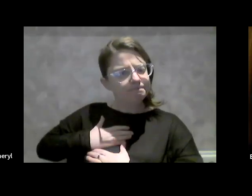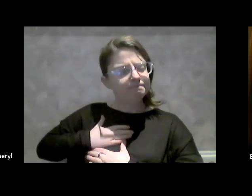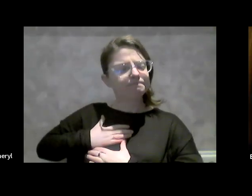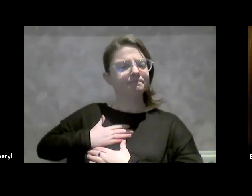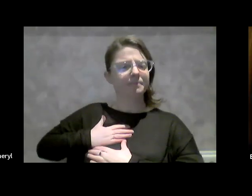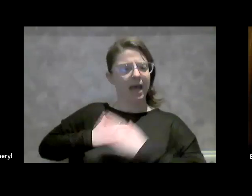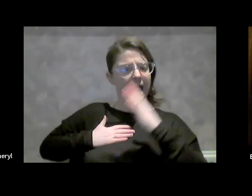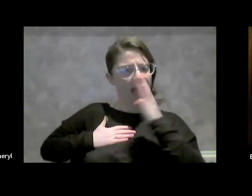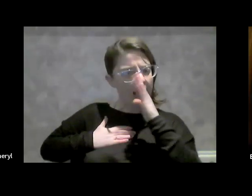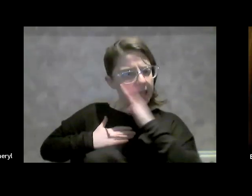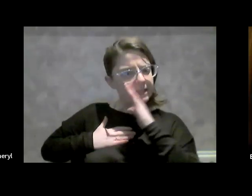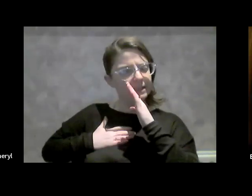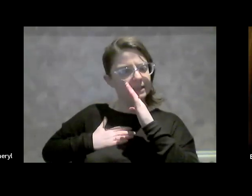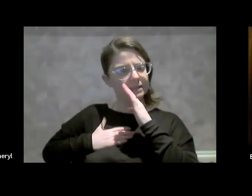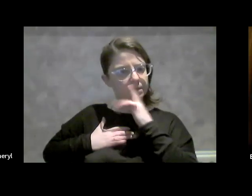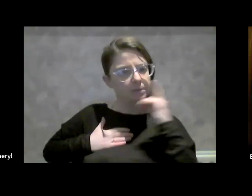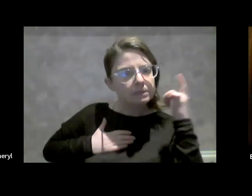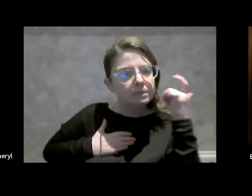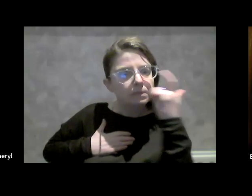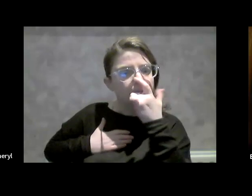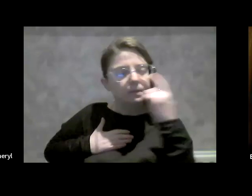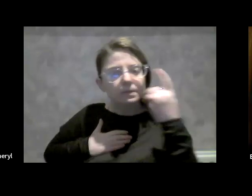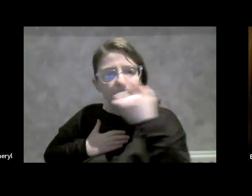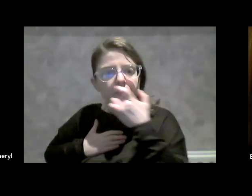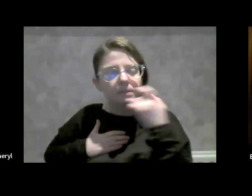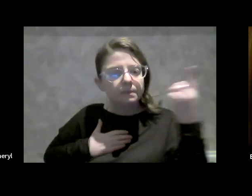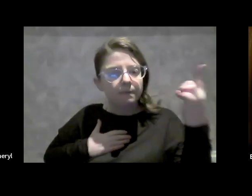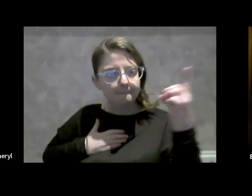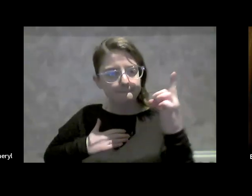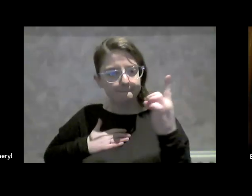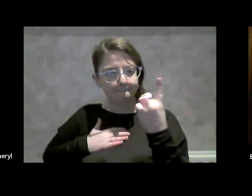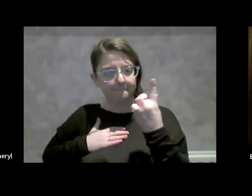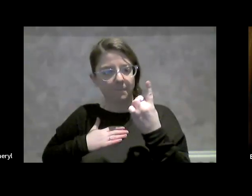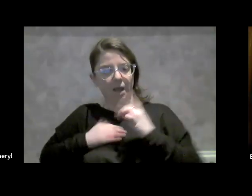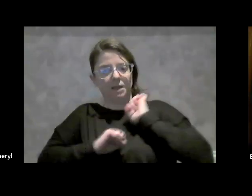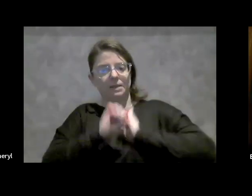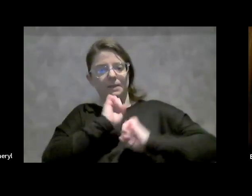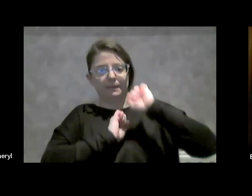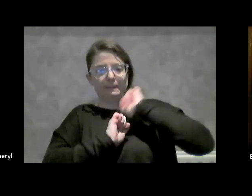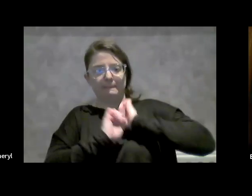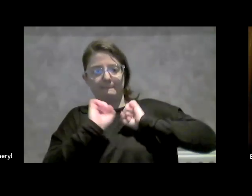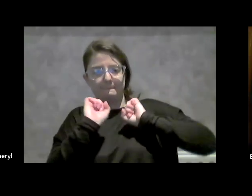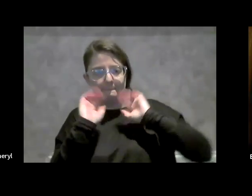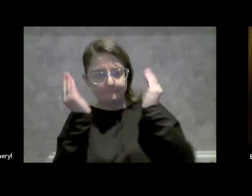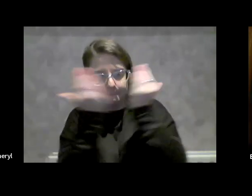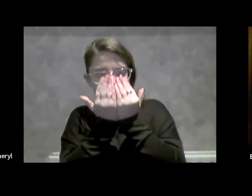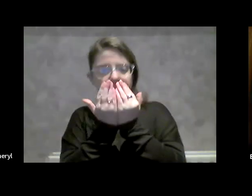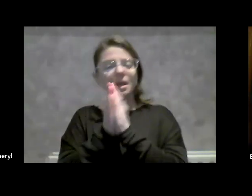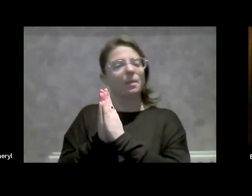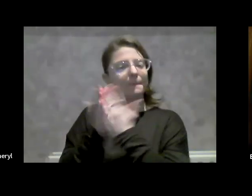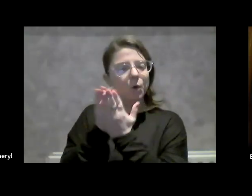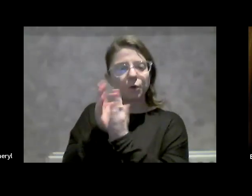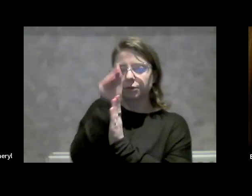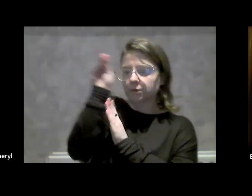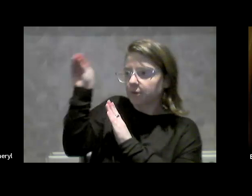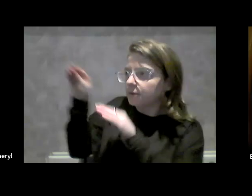sensed, bloodhounds easily tracking the scent. It tucks itself away, hidden in books, hidden in wishes, hidden